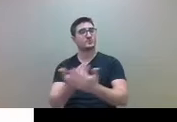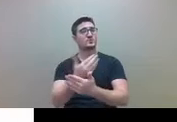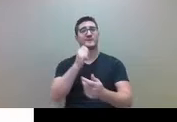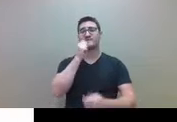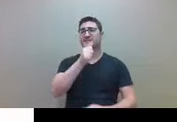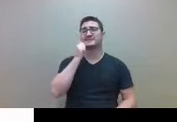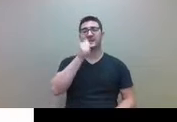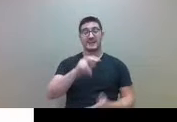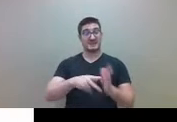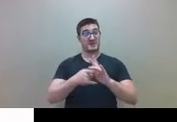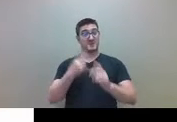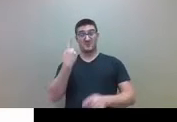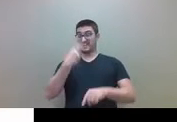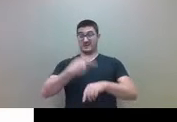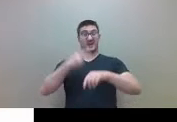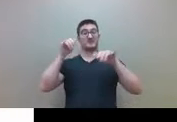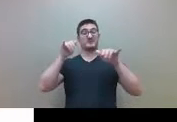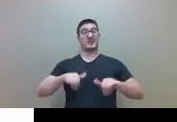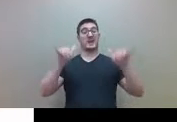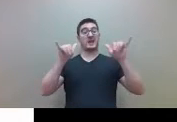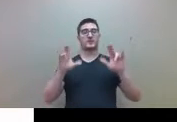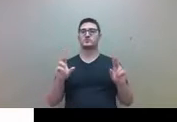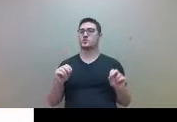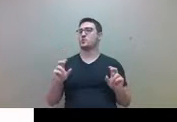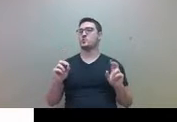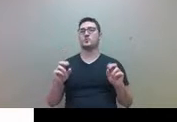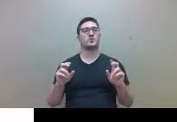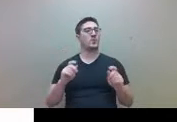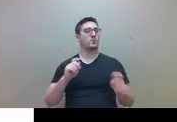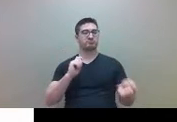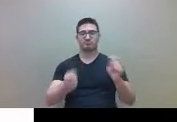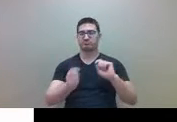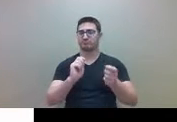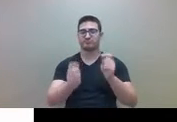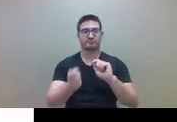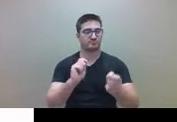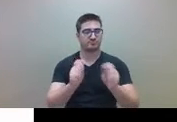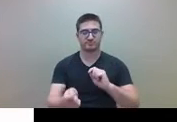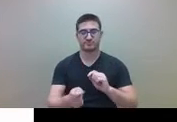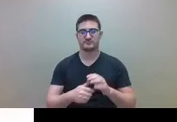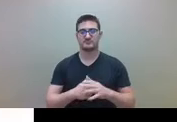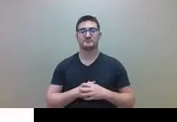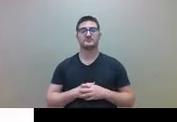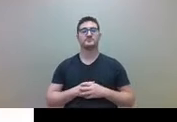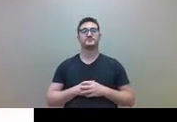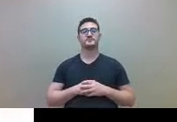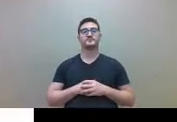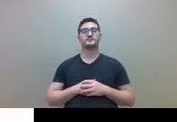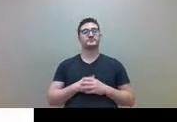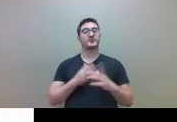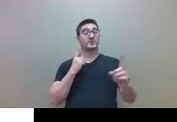personal success banks on flowing and accepting change and inviting growth,